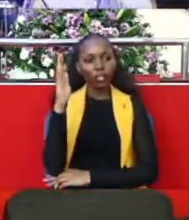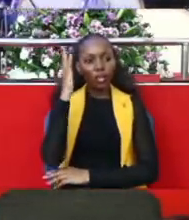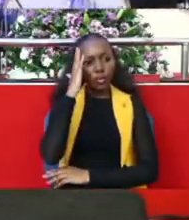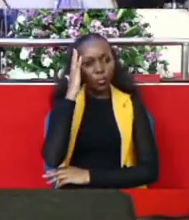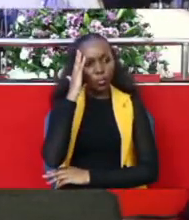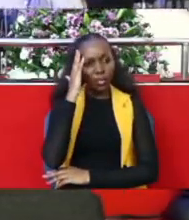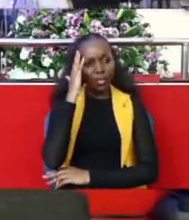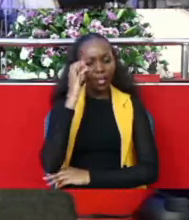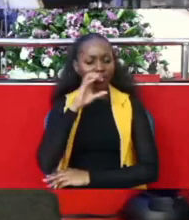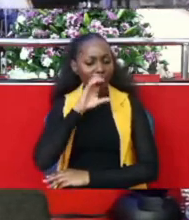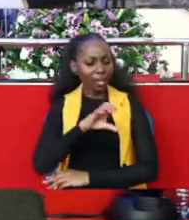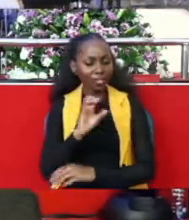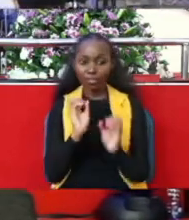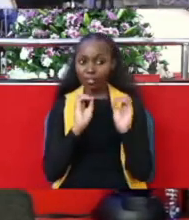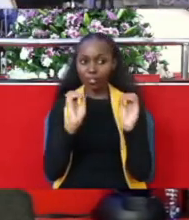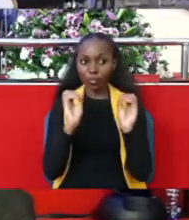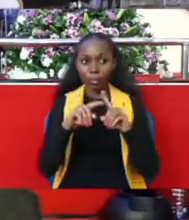generational